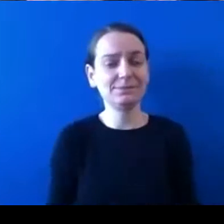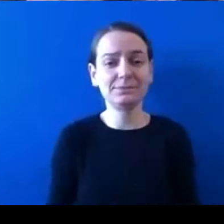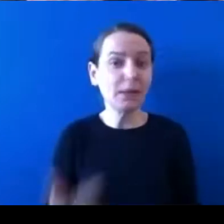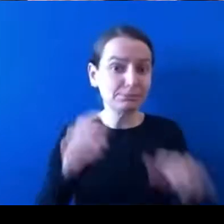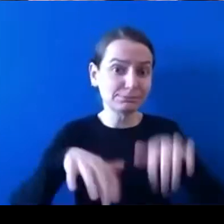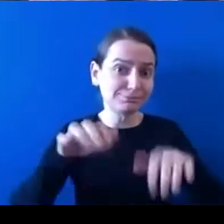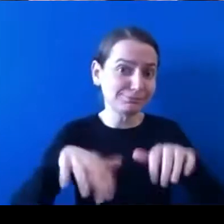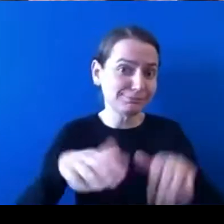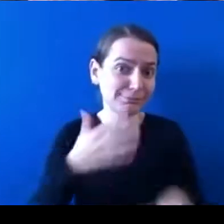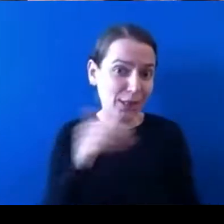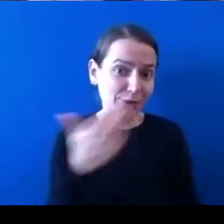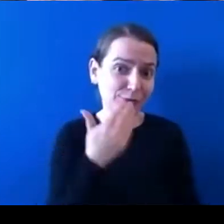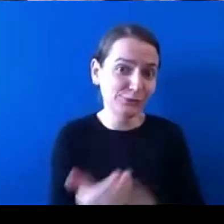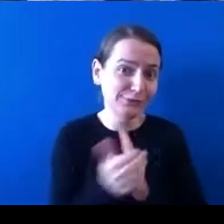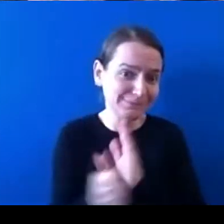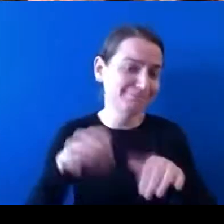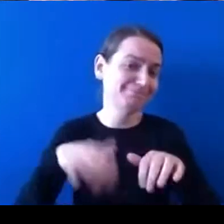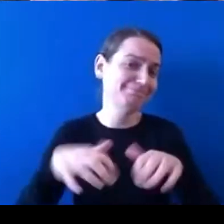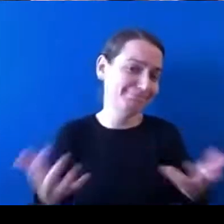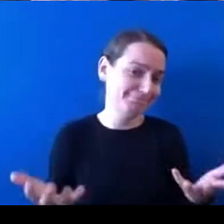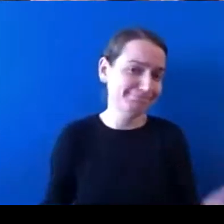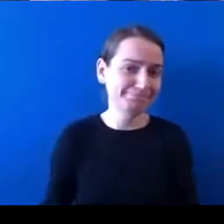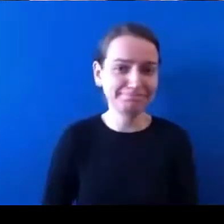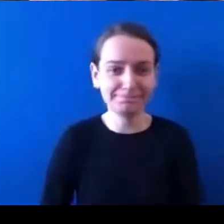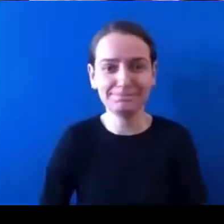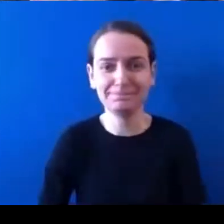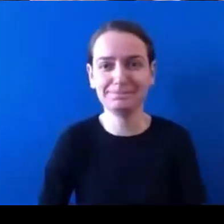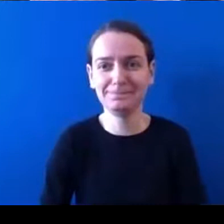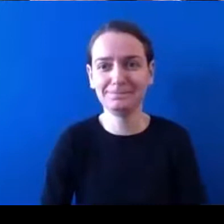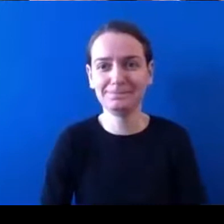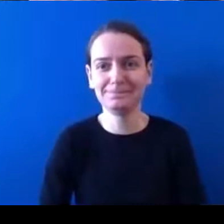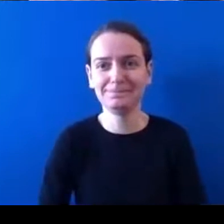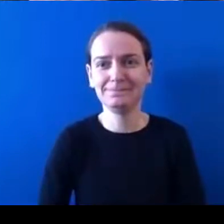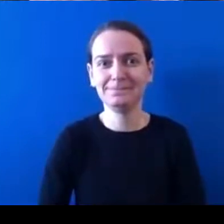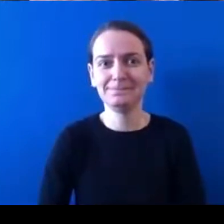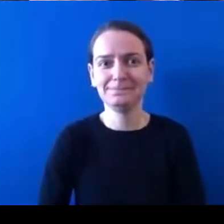Typing. You will be using typing for the rest of your life.